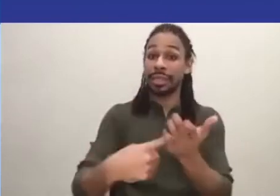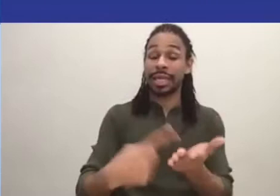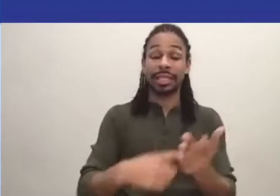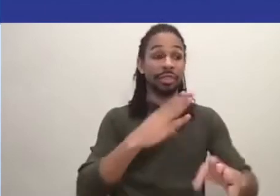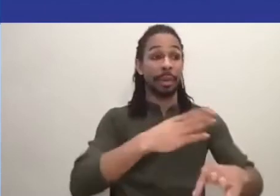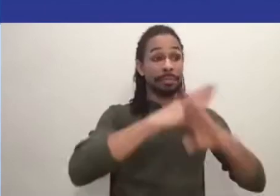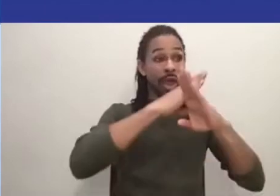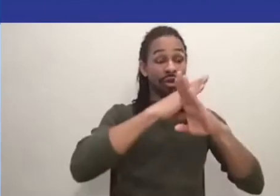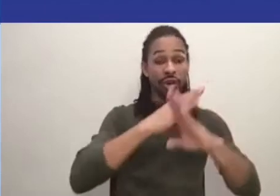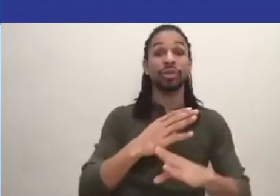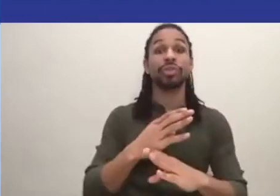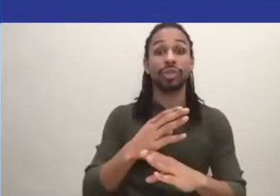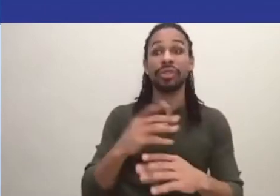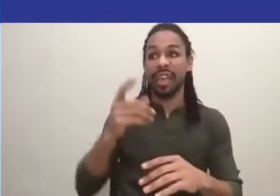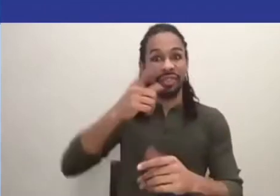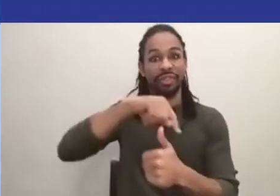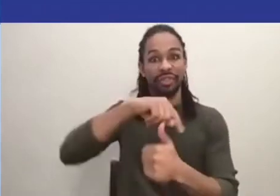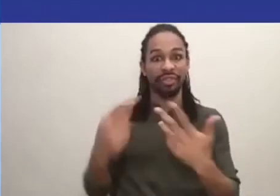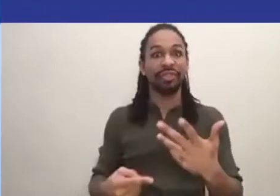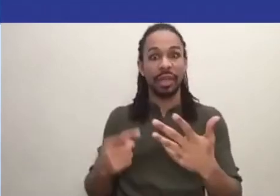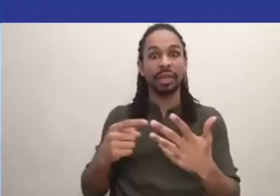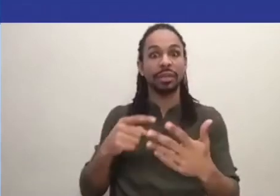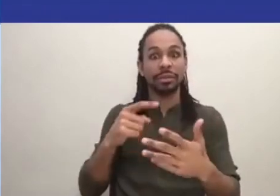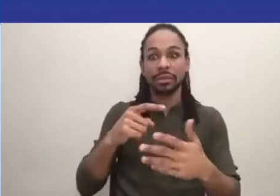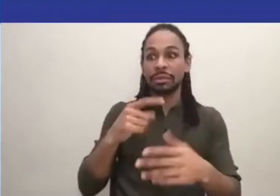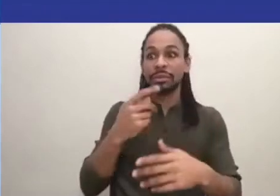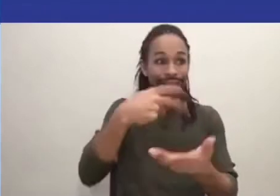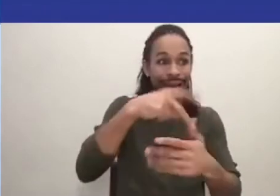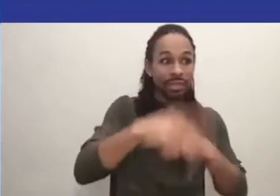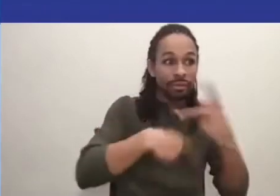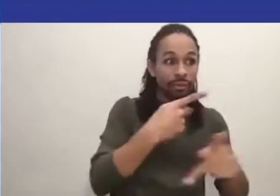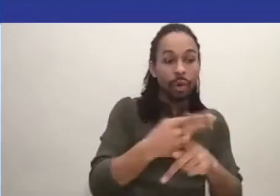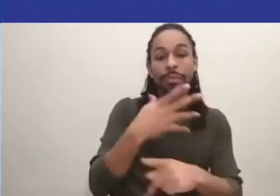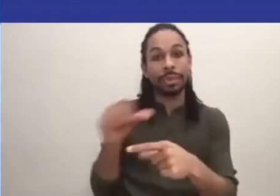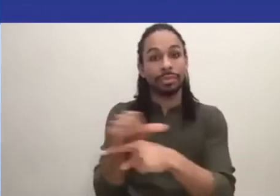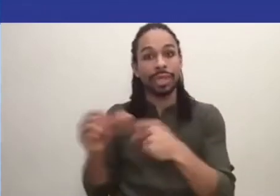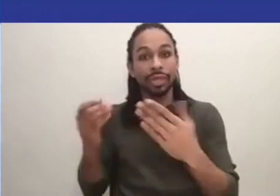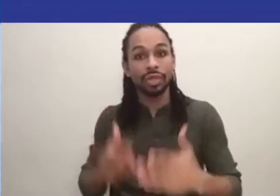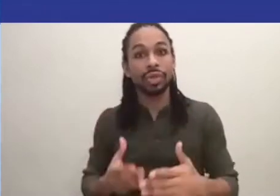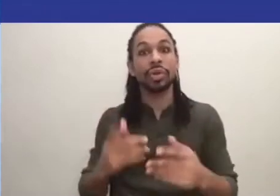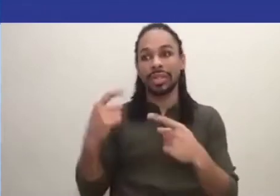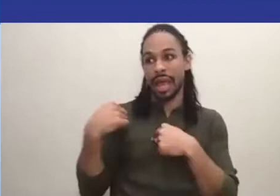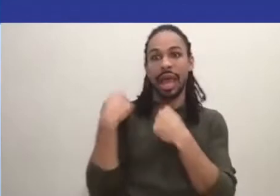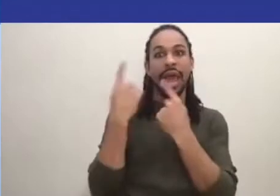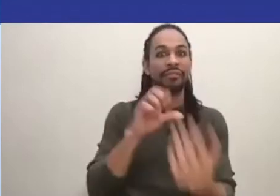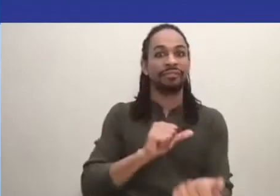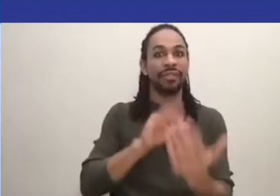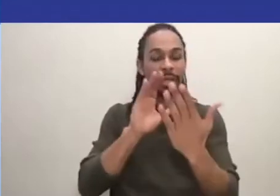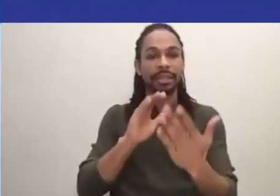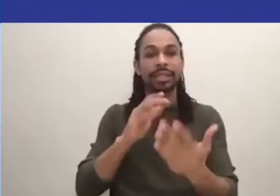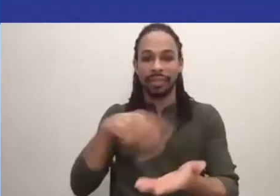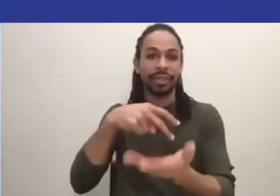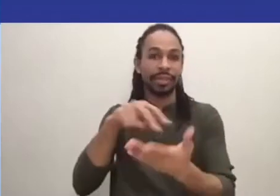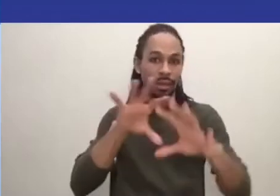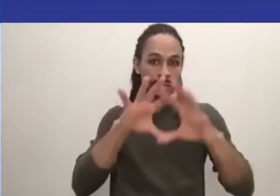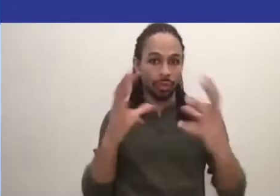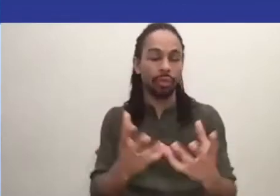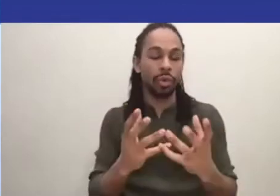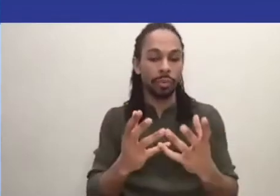barriers that these forms and their practitioners have faced in the dance world, thinking about